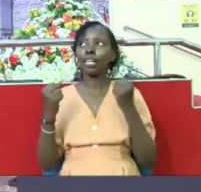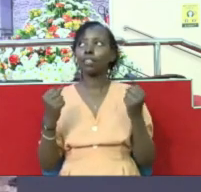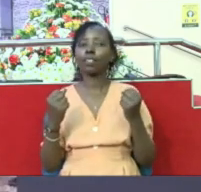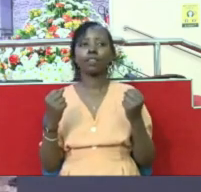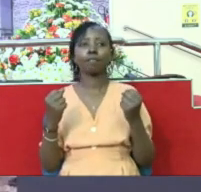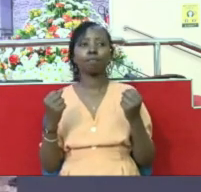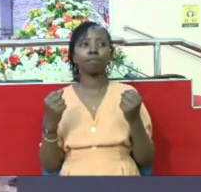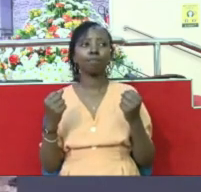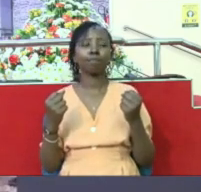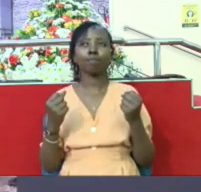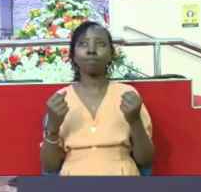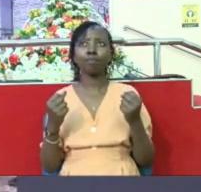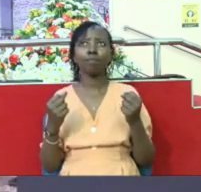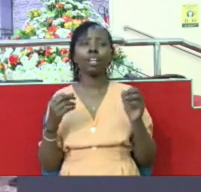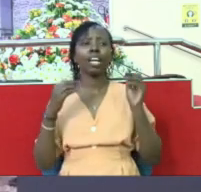if that can sink,